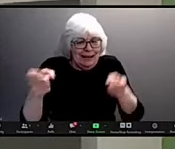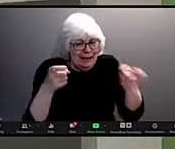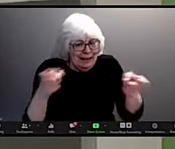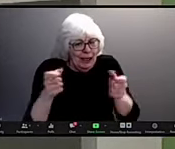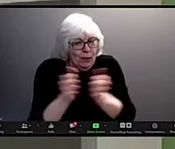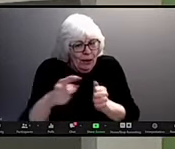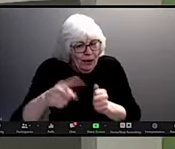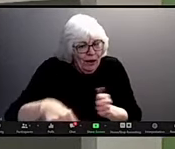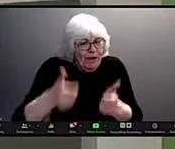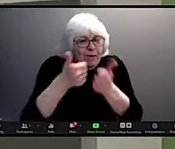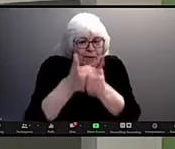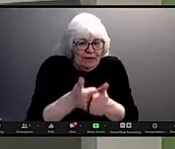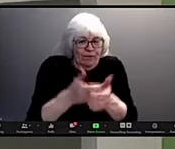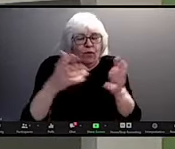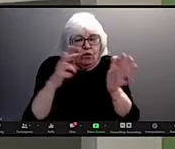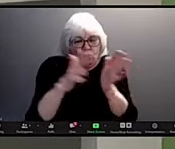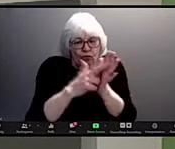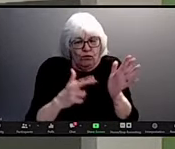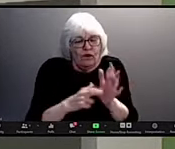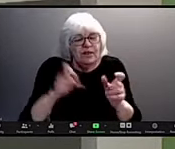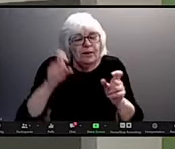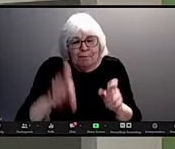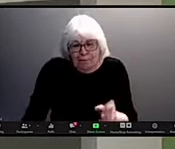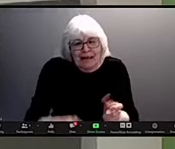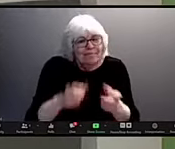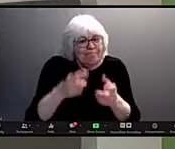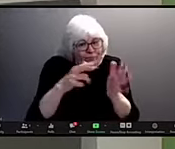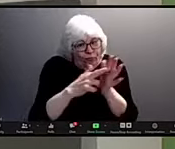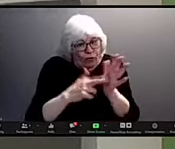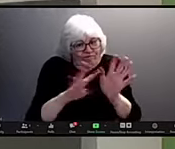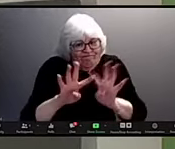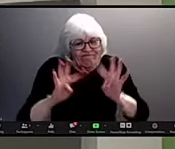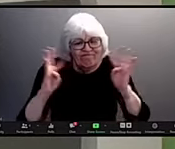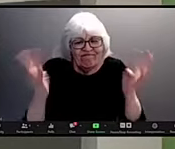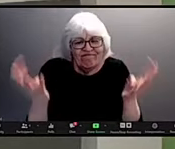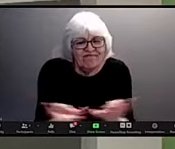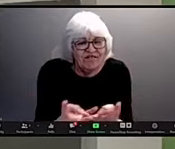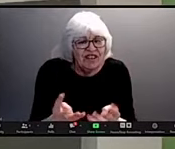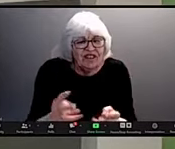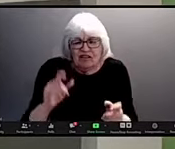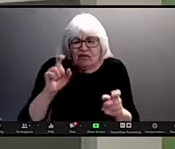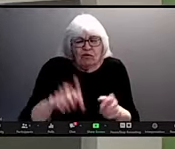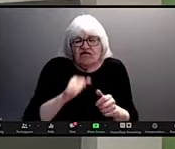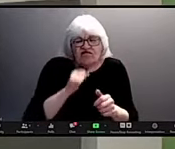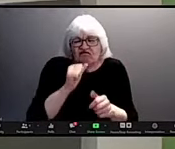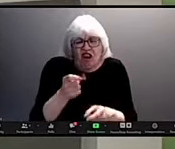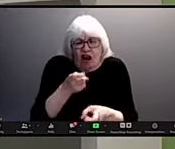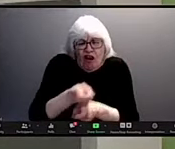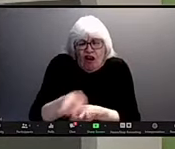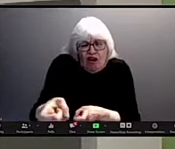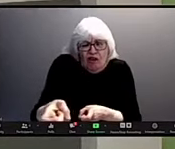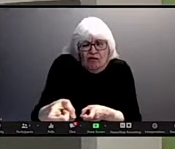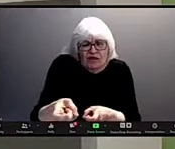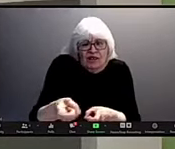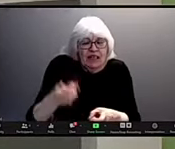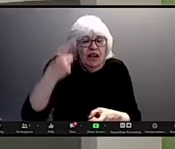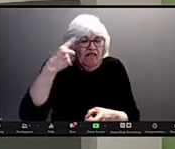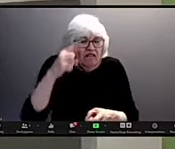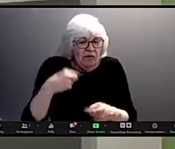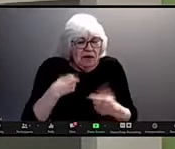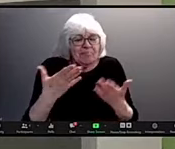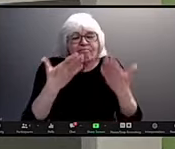and the fences are not damaging any further on the residents' properties. And that's it for me. Thank you very much.